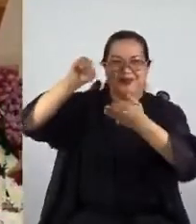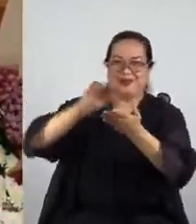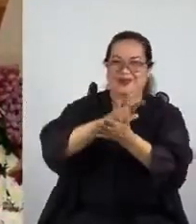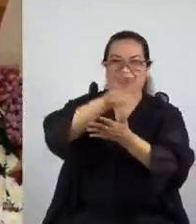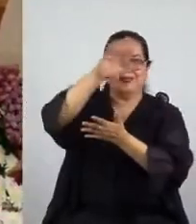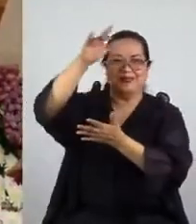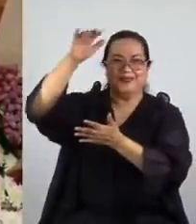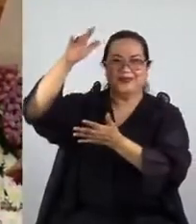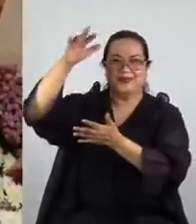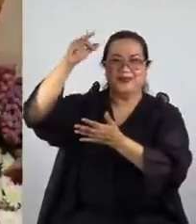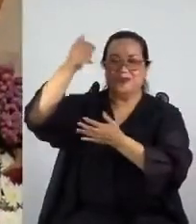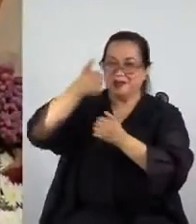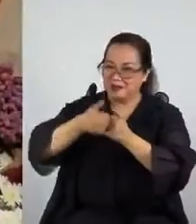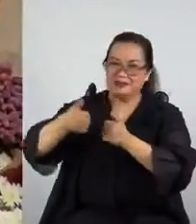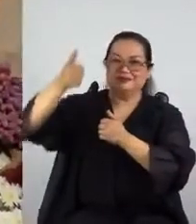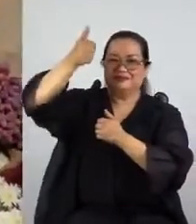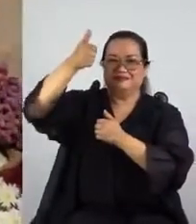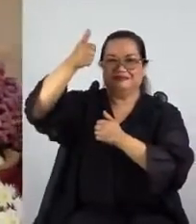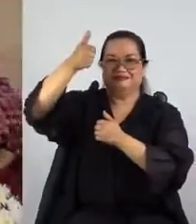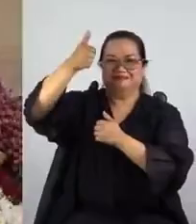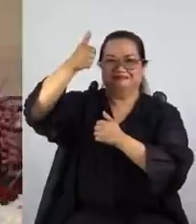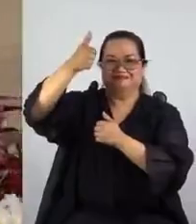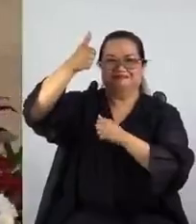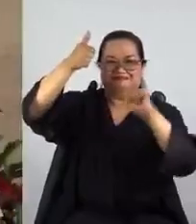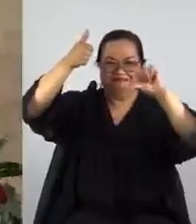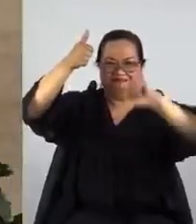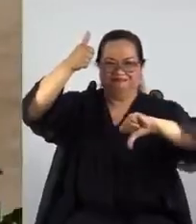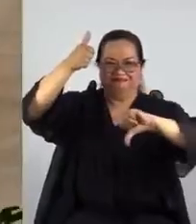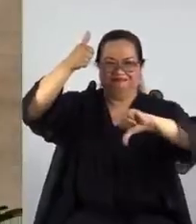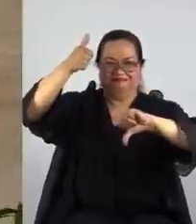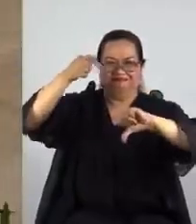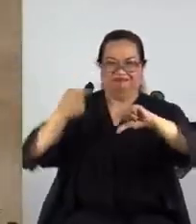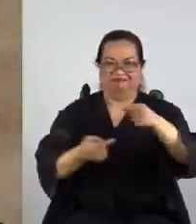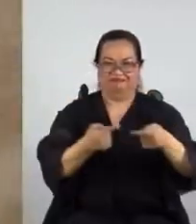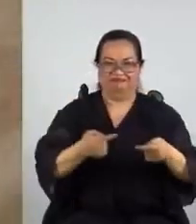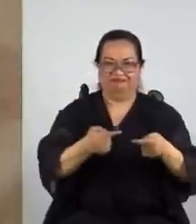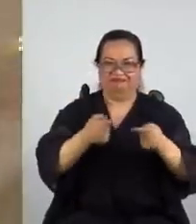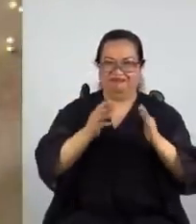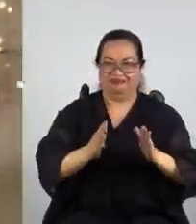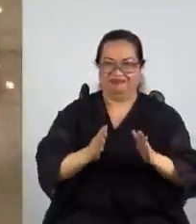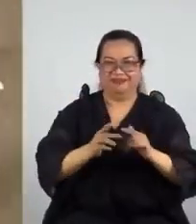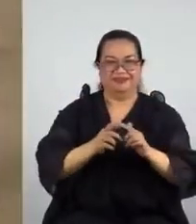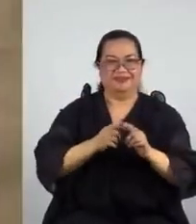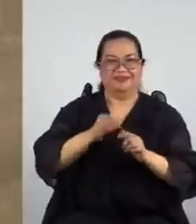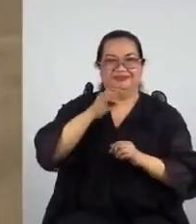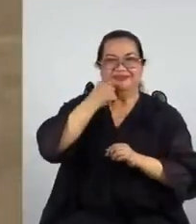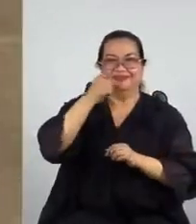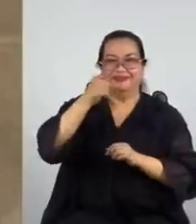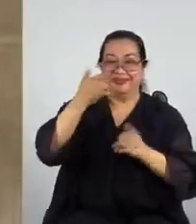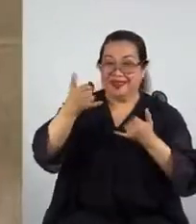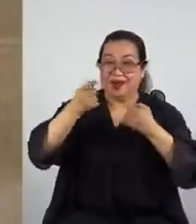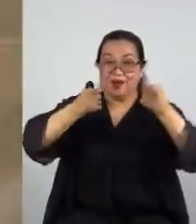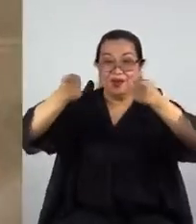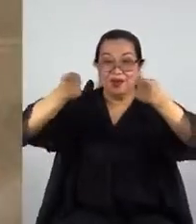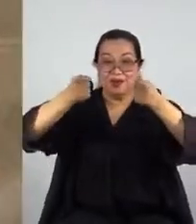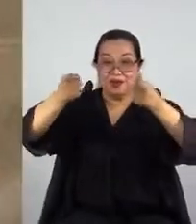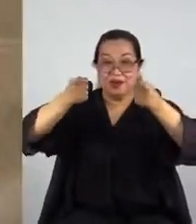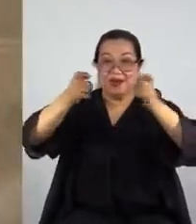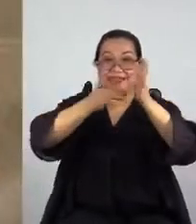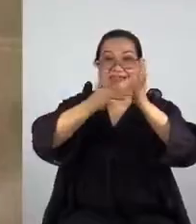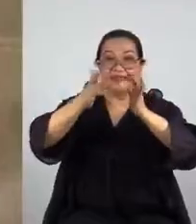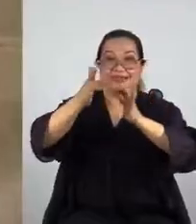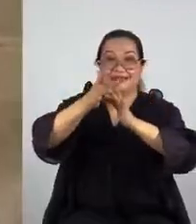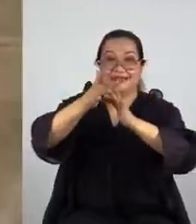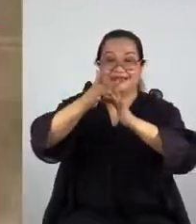He won the battle against sin. He now reigns.